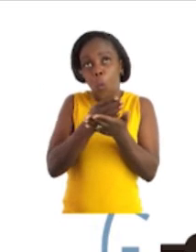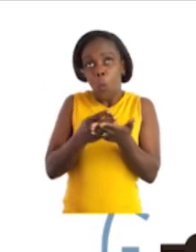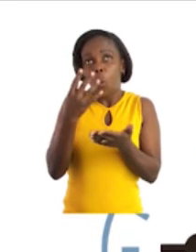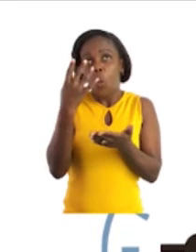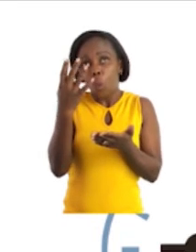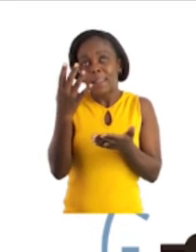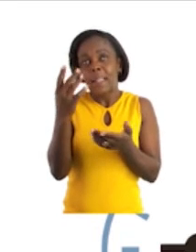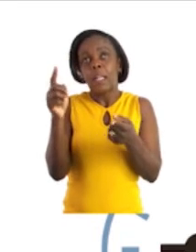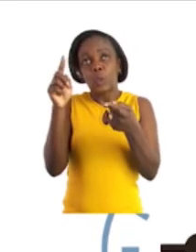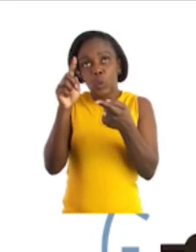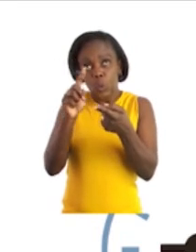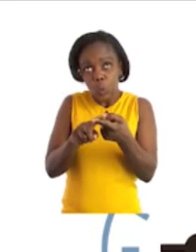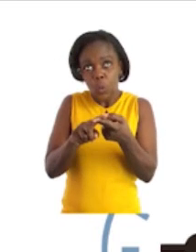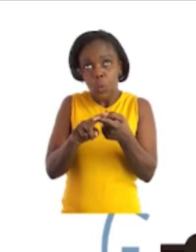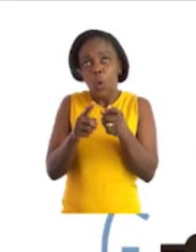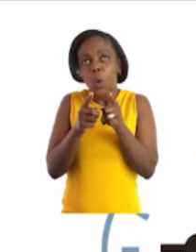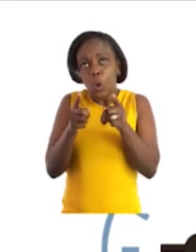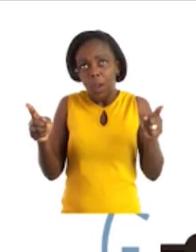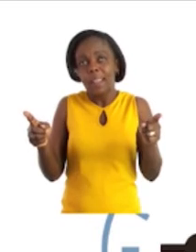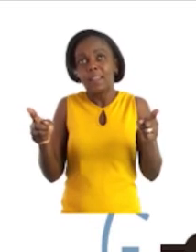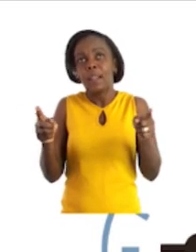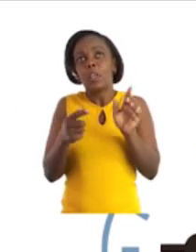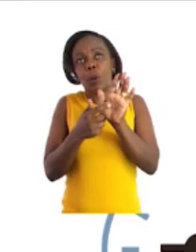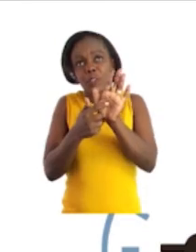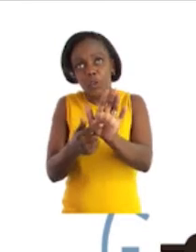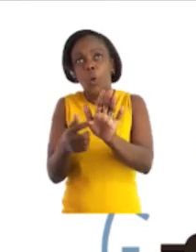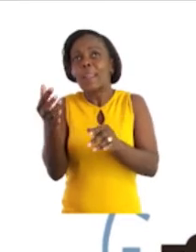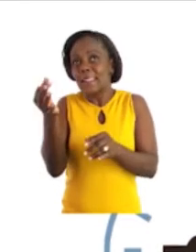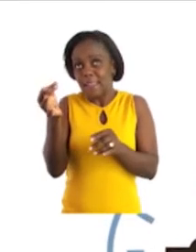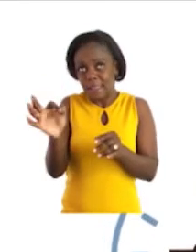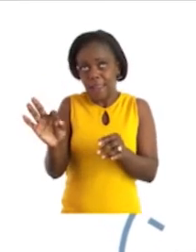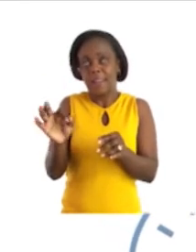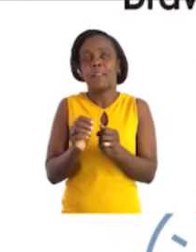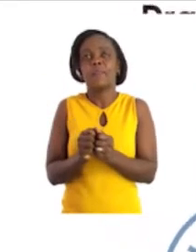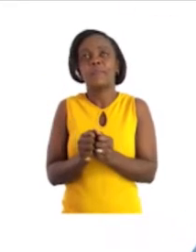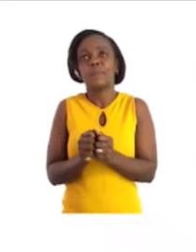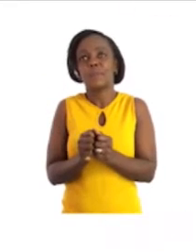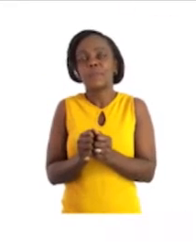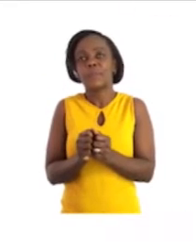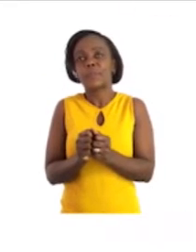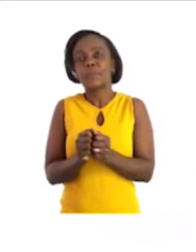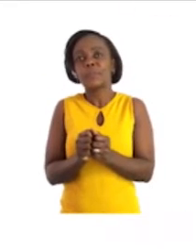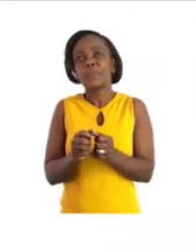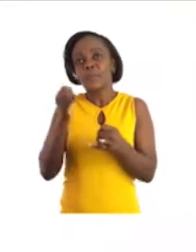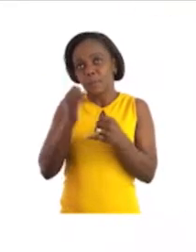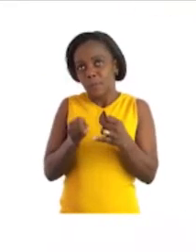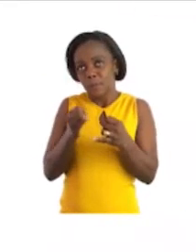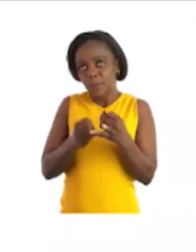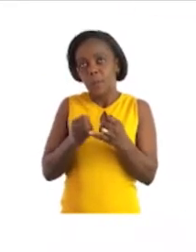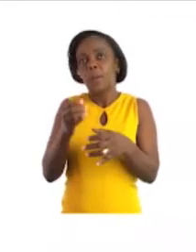wonderful. Okay, now what should you do? We have come to the end of